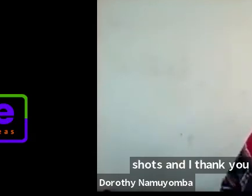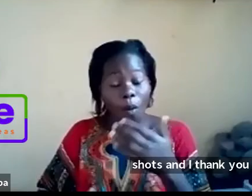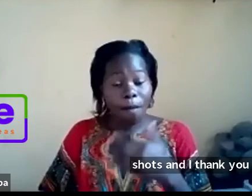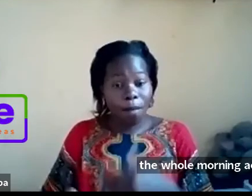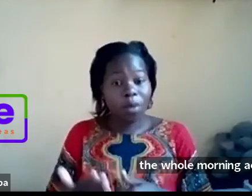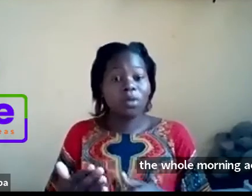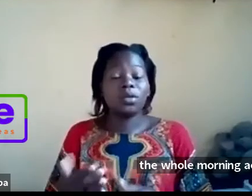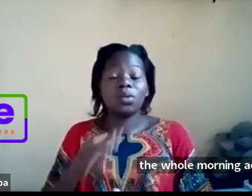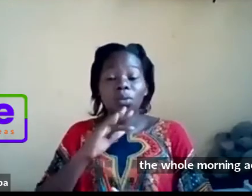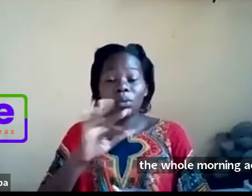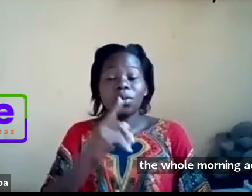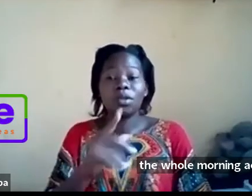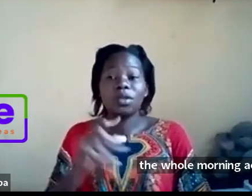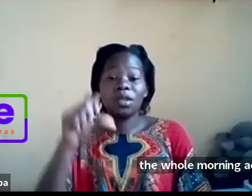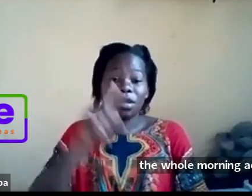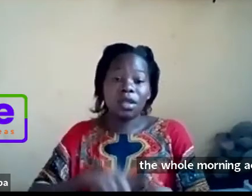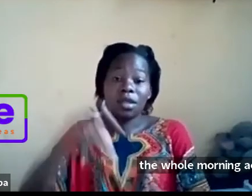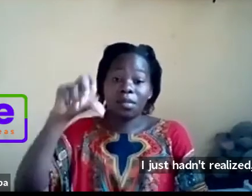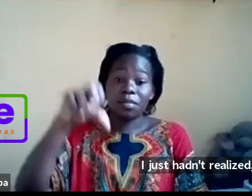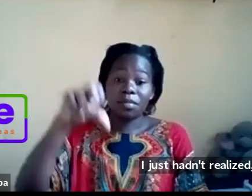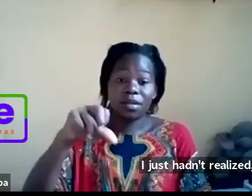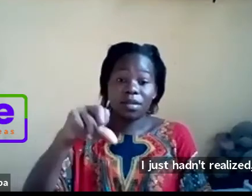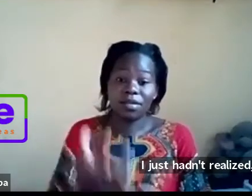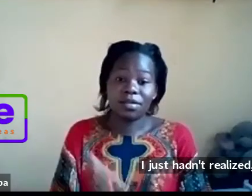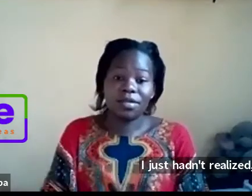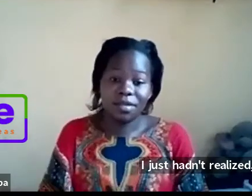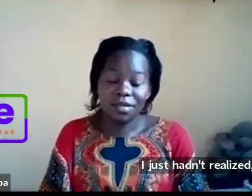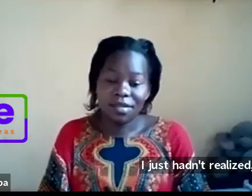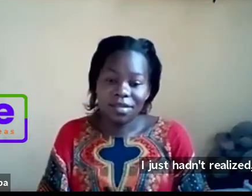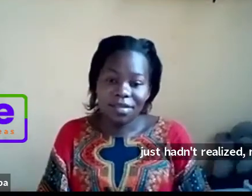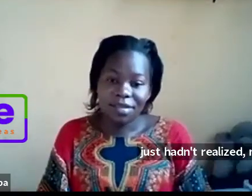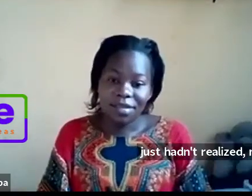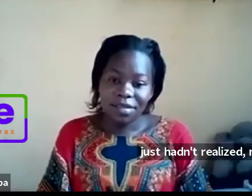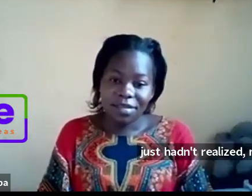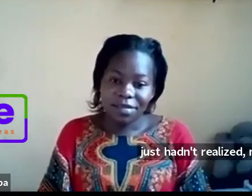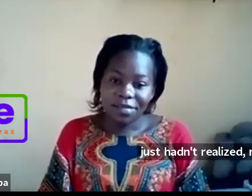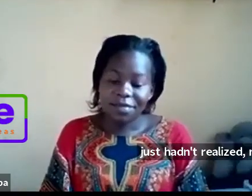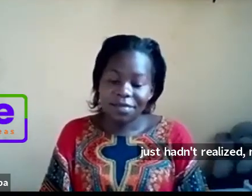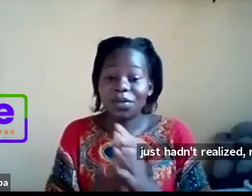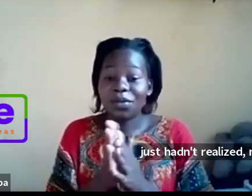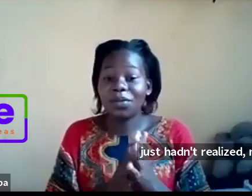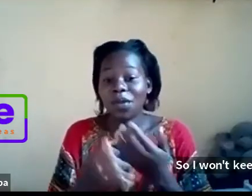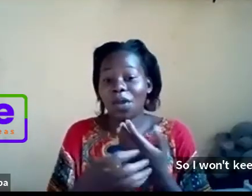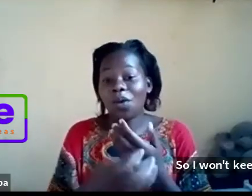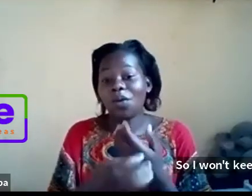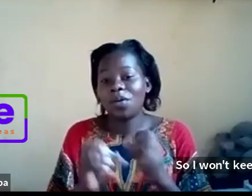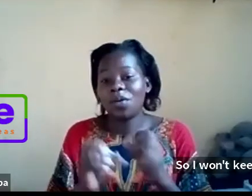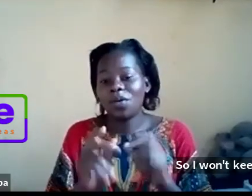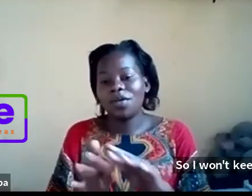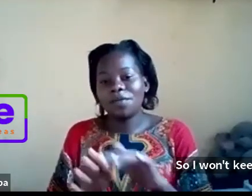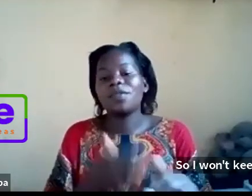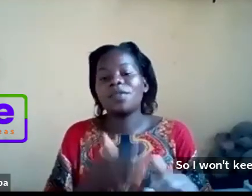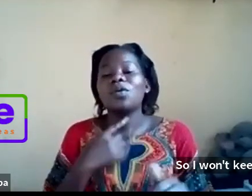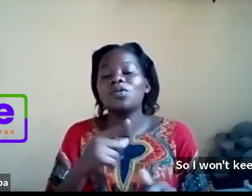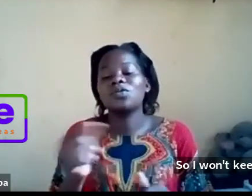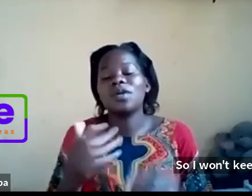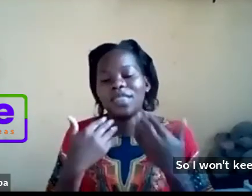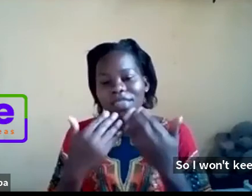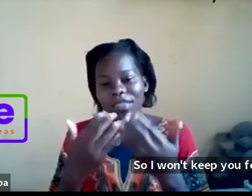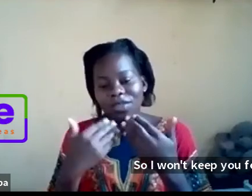hadn't realized. No wonder I'm desperate for a coffee. So I won't keep you for far too long. I'll let you go, but thank you very much for